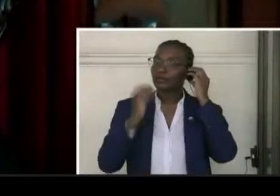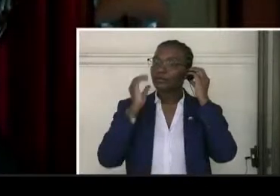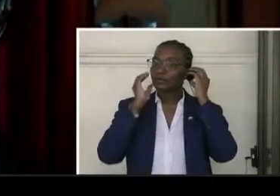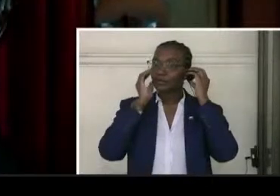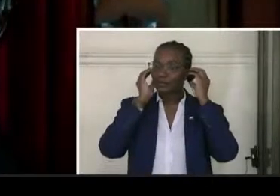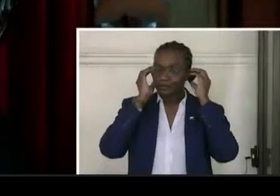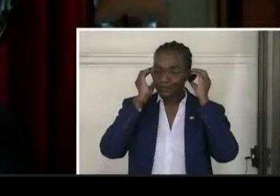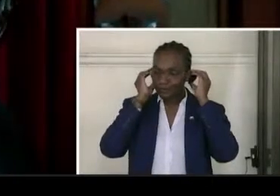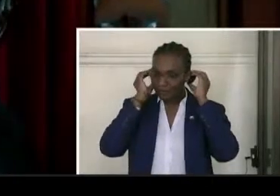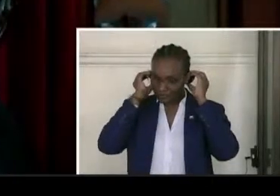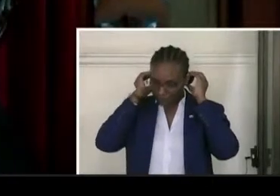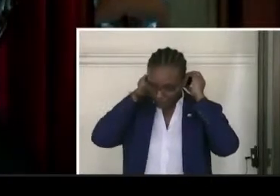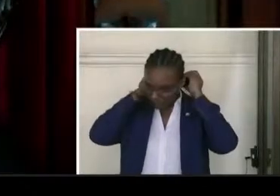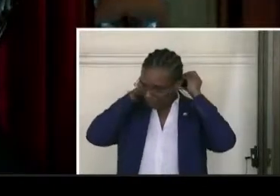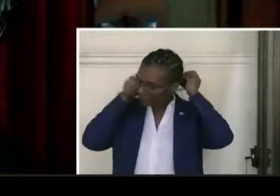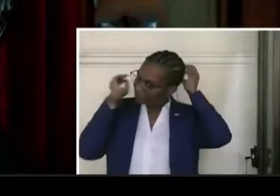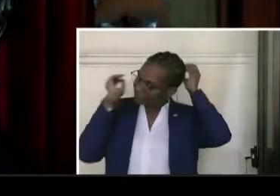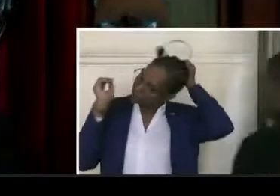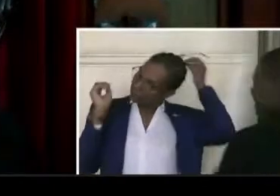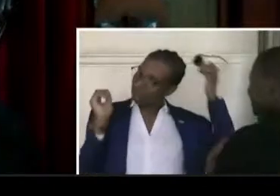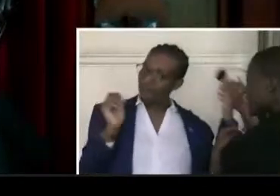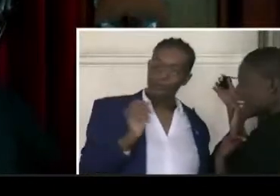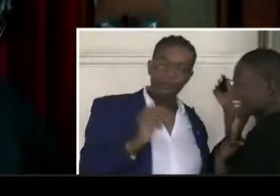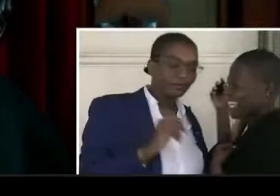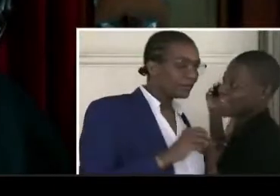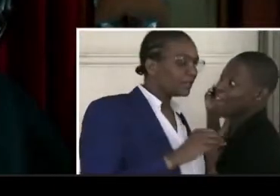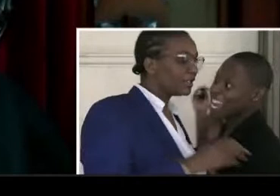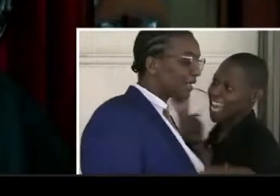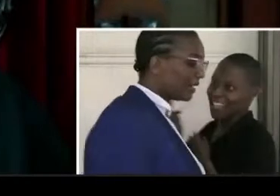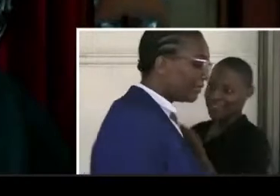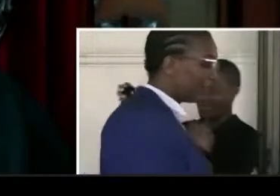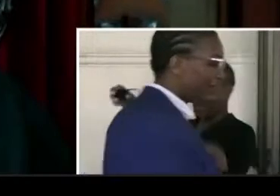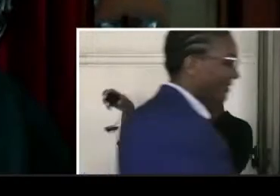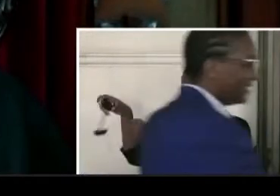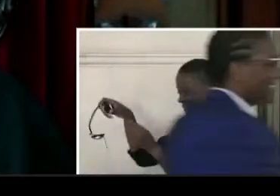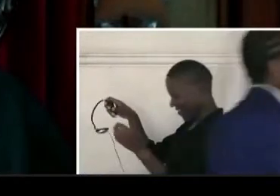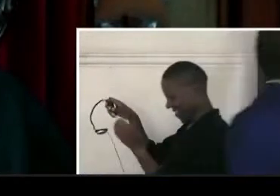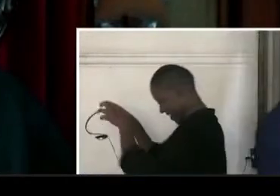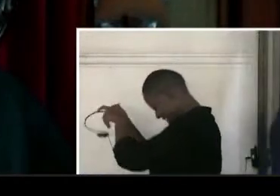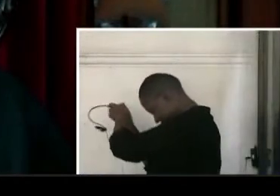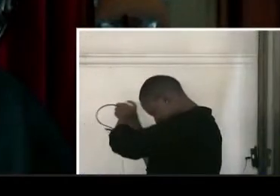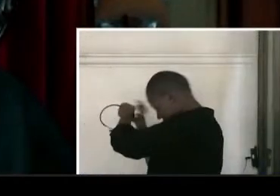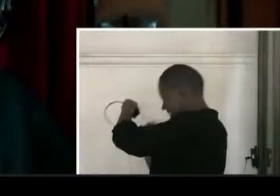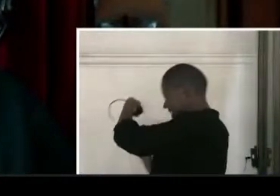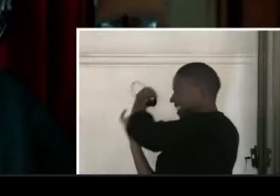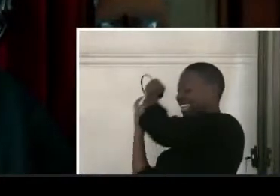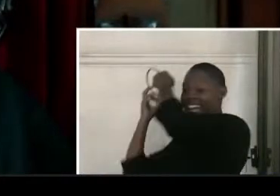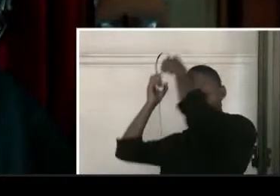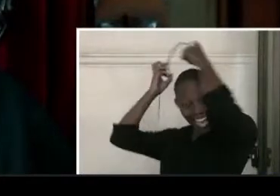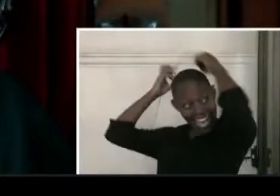grandstanding. If it's anybody who's grandstanding is the MEC.